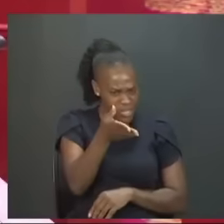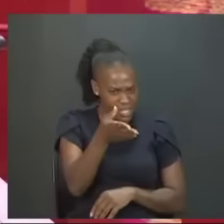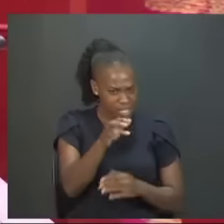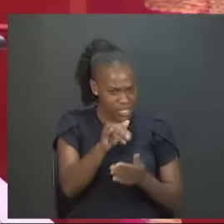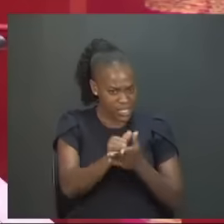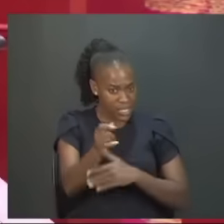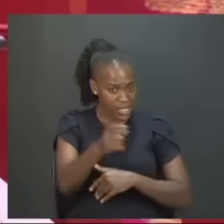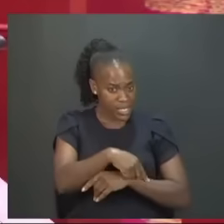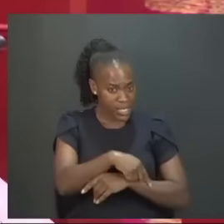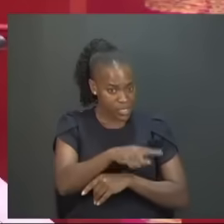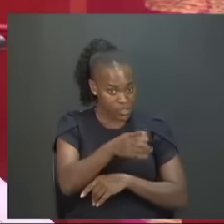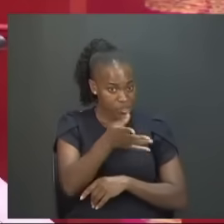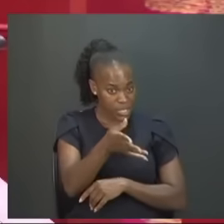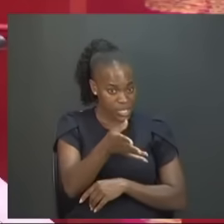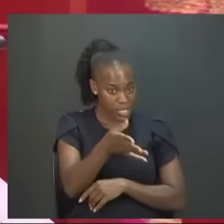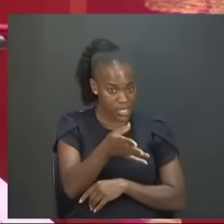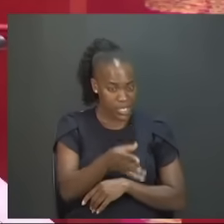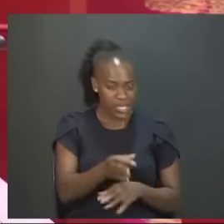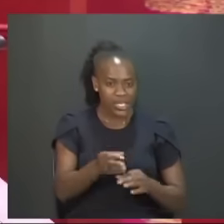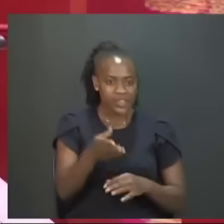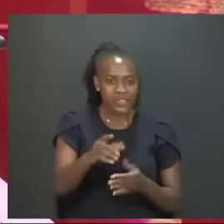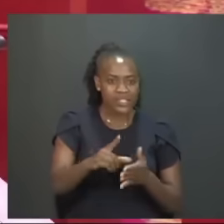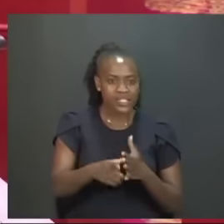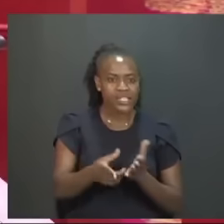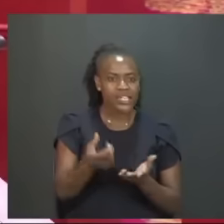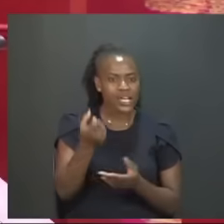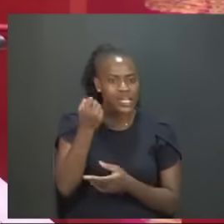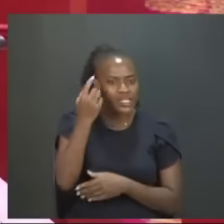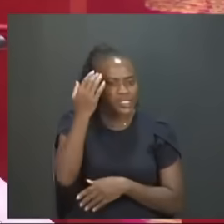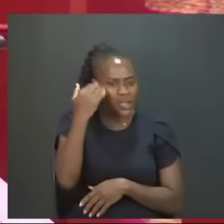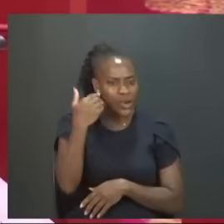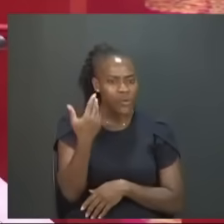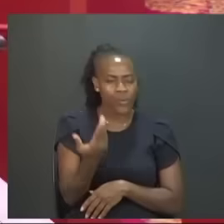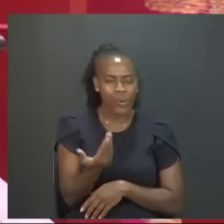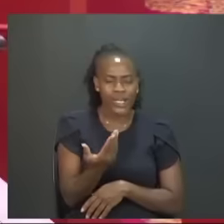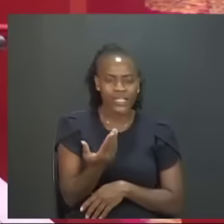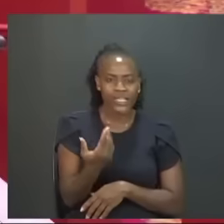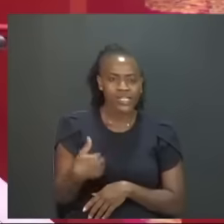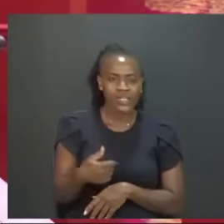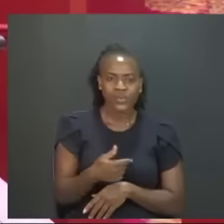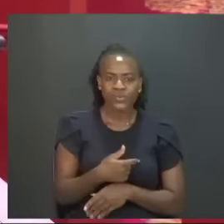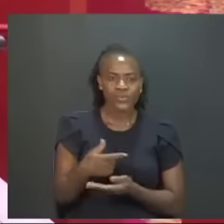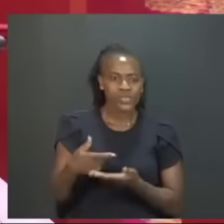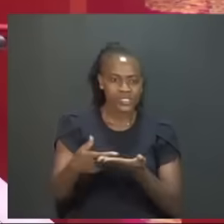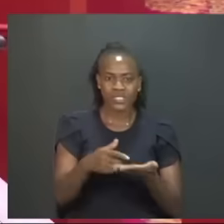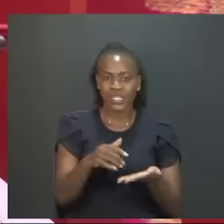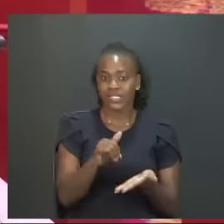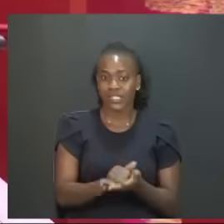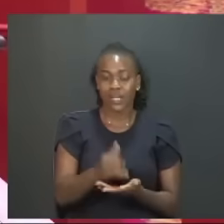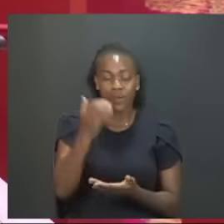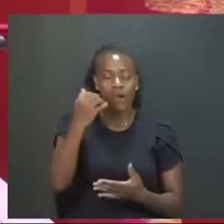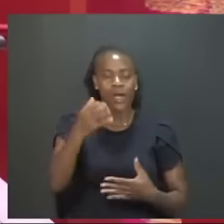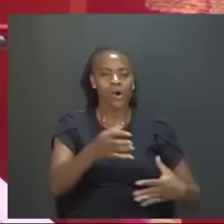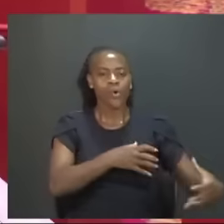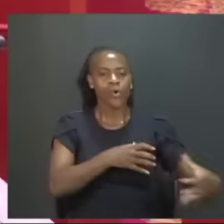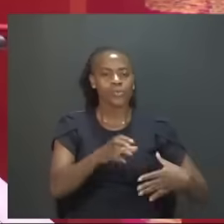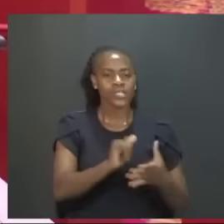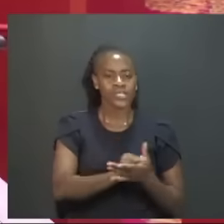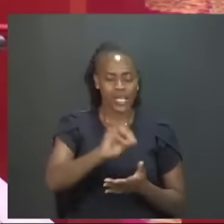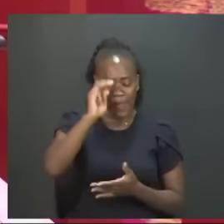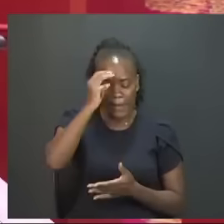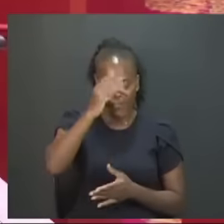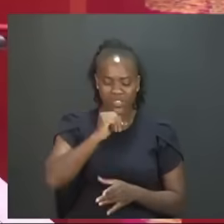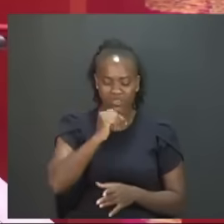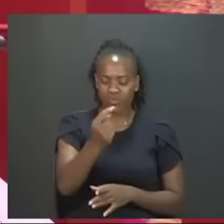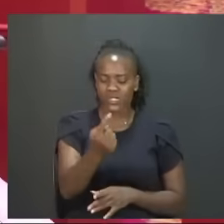You were there. But if you were there, you will understand the context in which the issue was raised. Because there was complaint that ministers don't show up